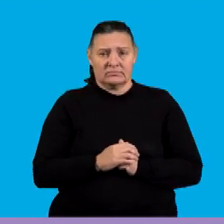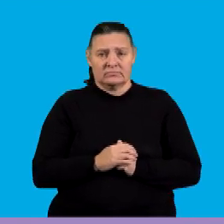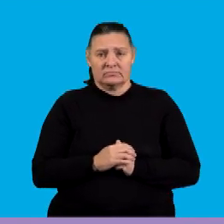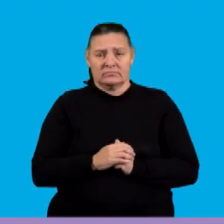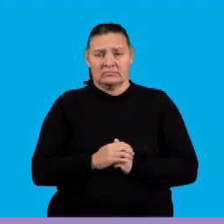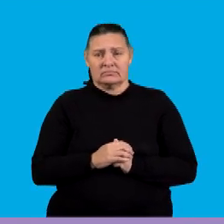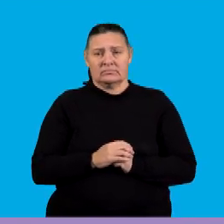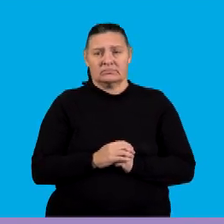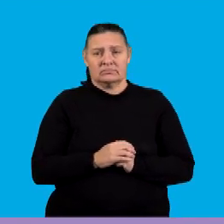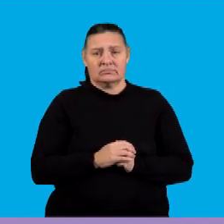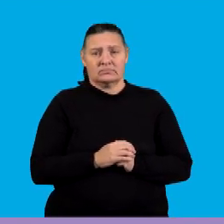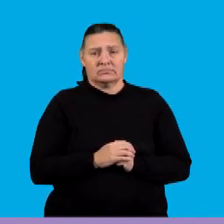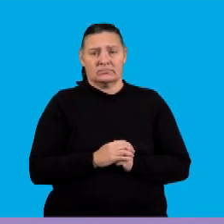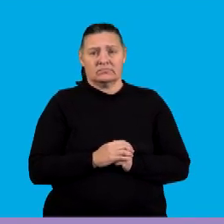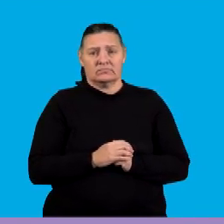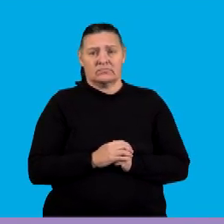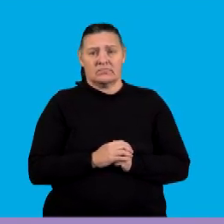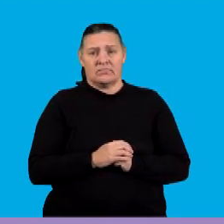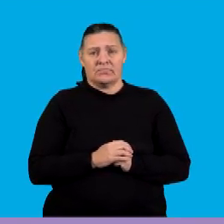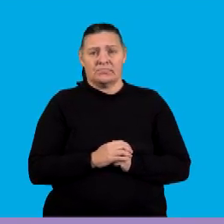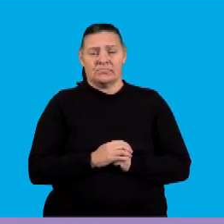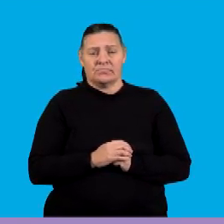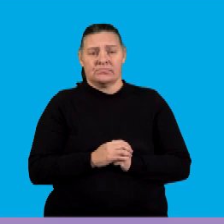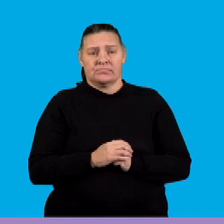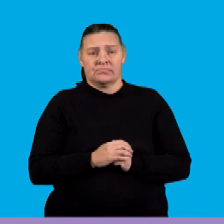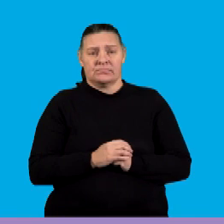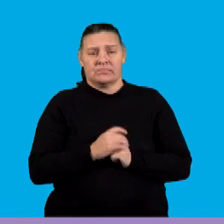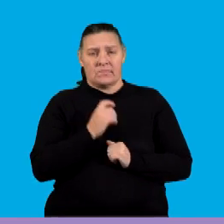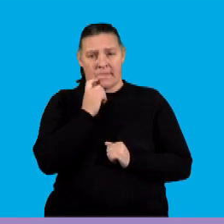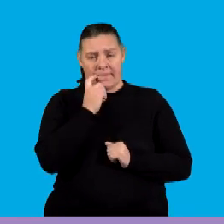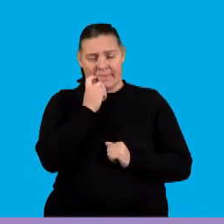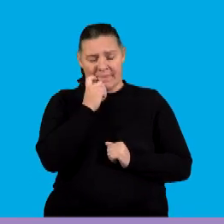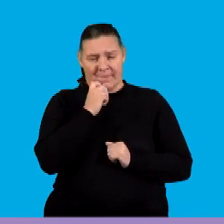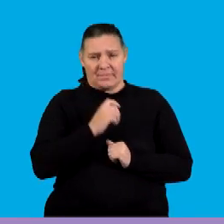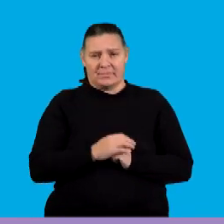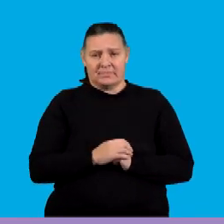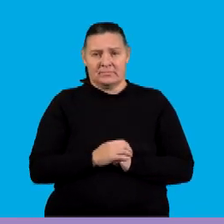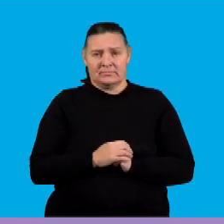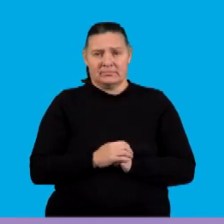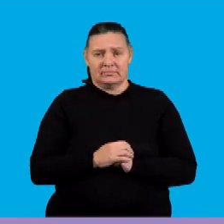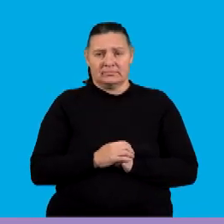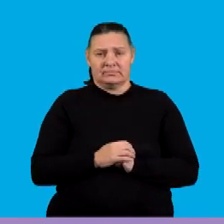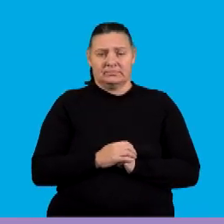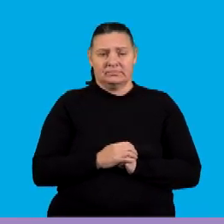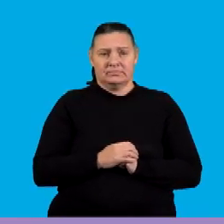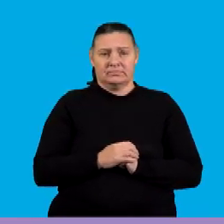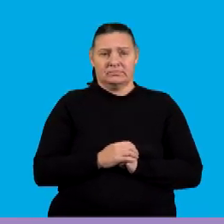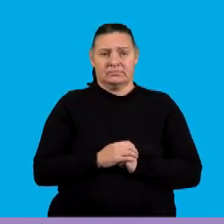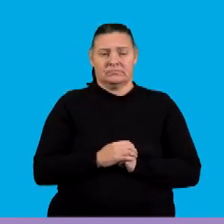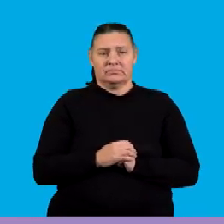to be a 1 minus, so that's the 1, and we are subtracting a